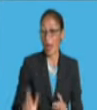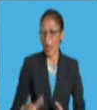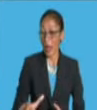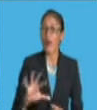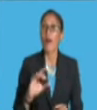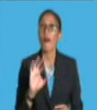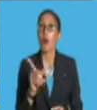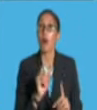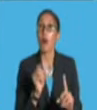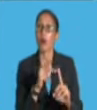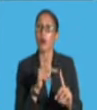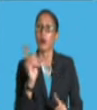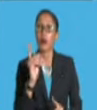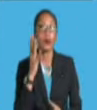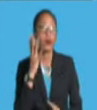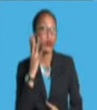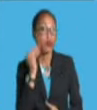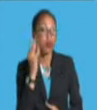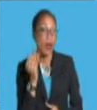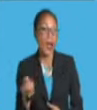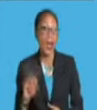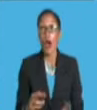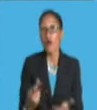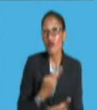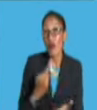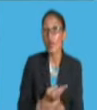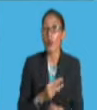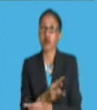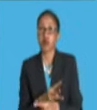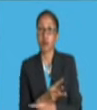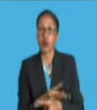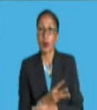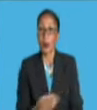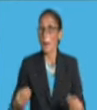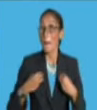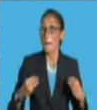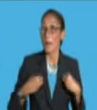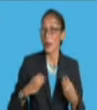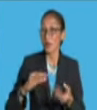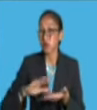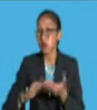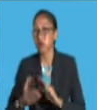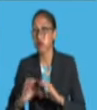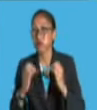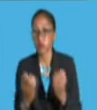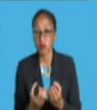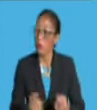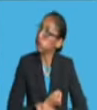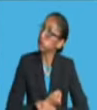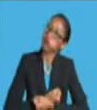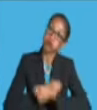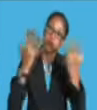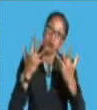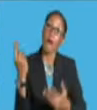sugar industry and controls rice and also timber industry. The business community has so many times lost all their stock